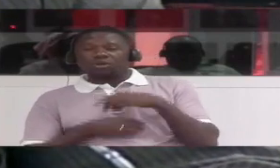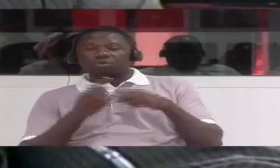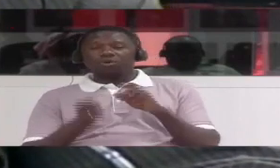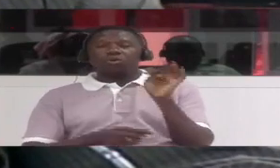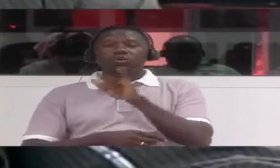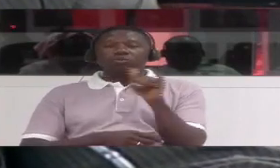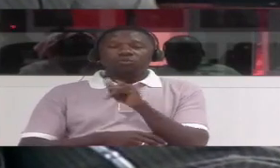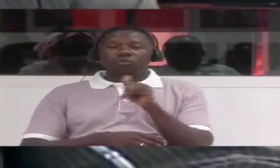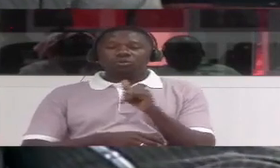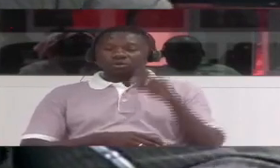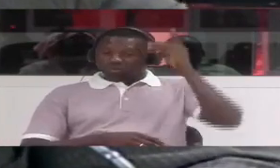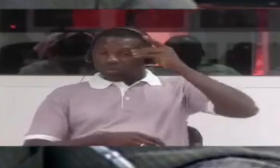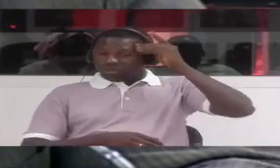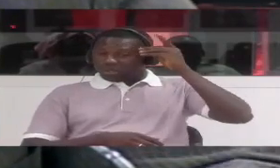that.